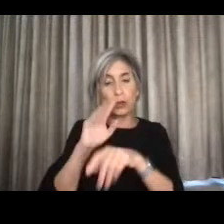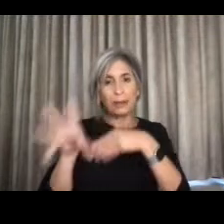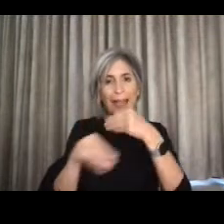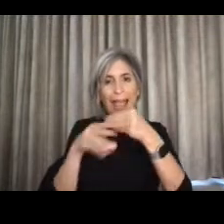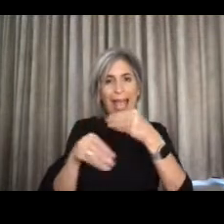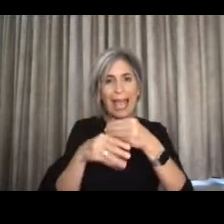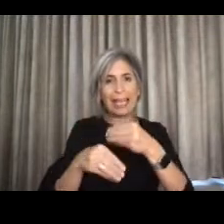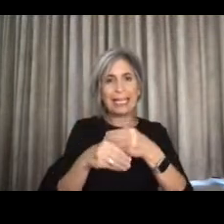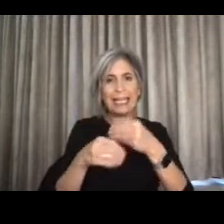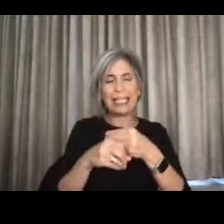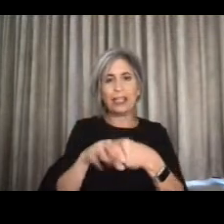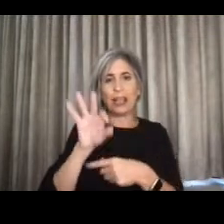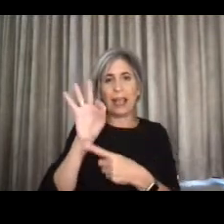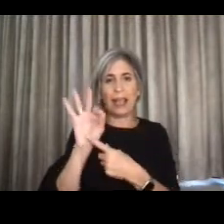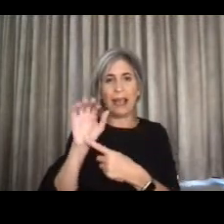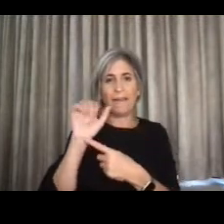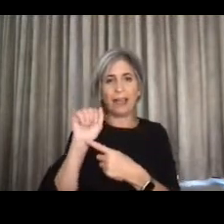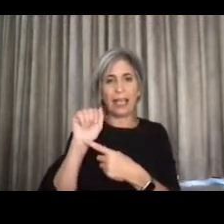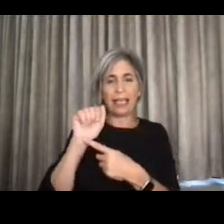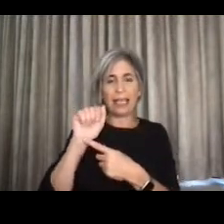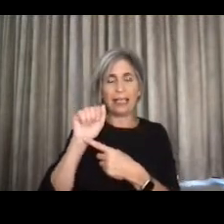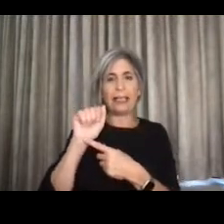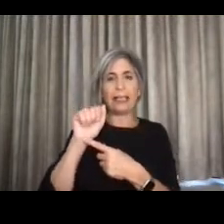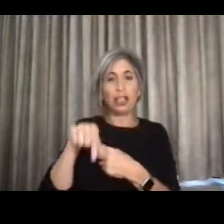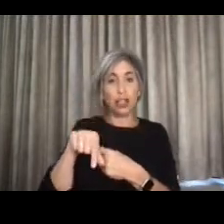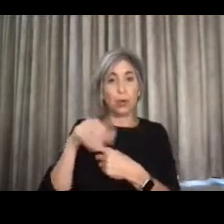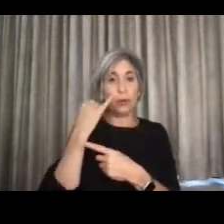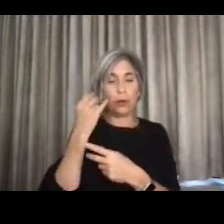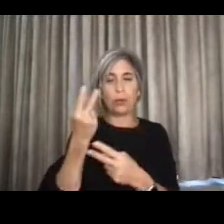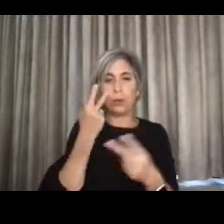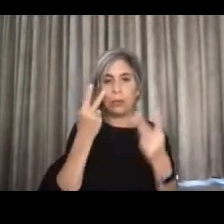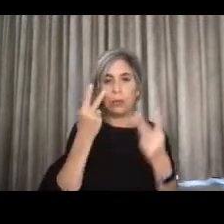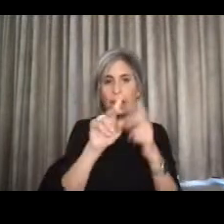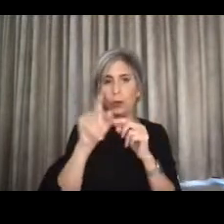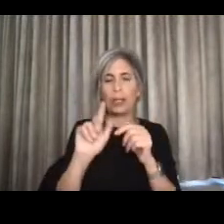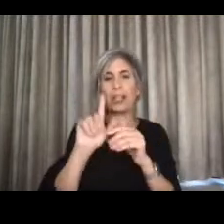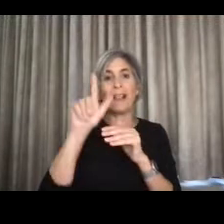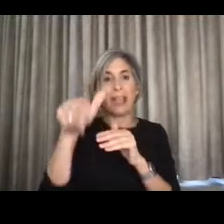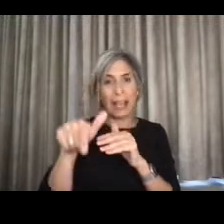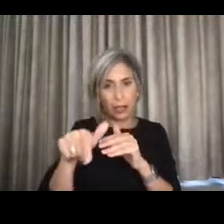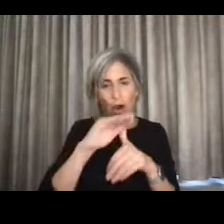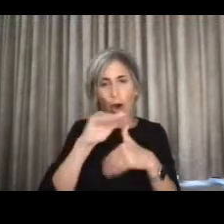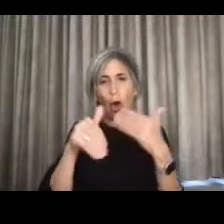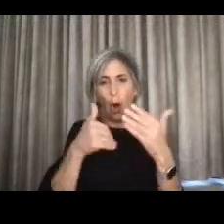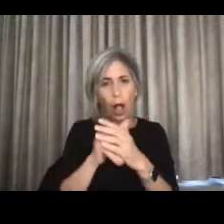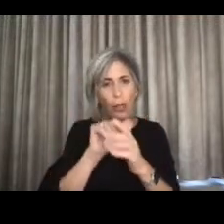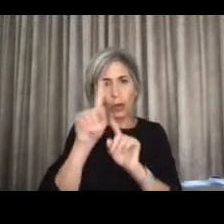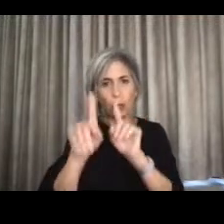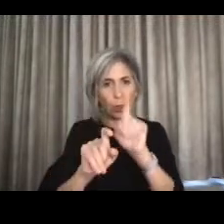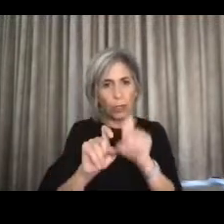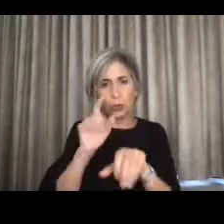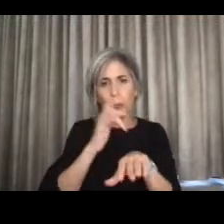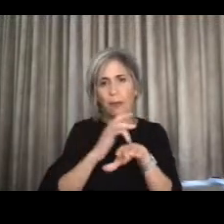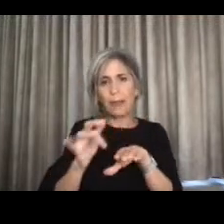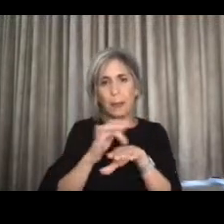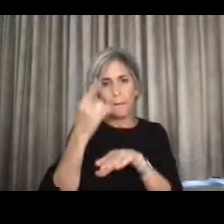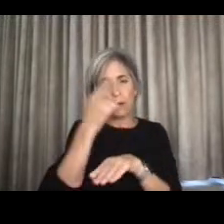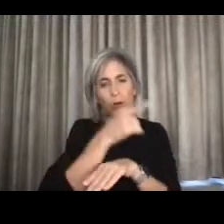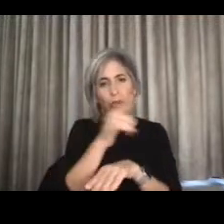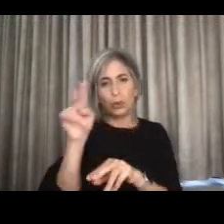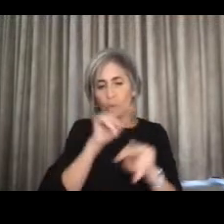the city's FAQ page. So if you want to revisit this down the road, this will be available at your convenience